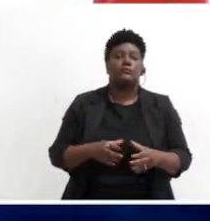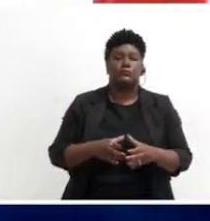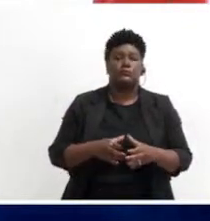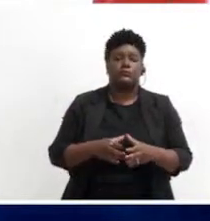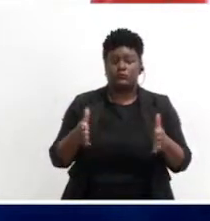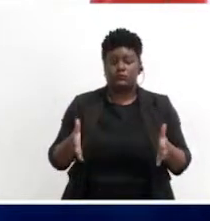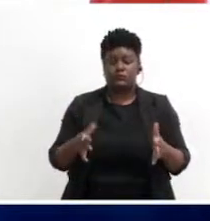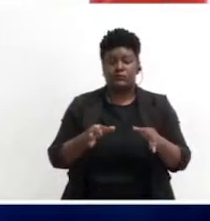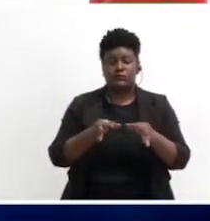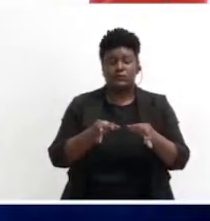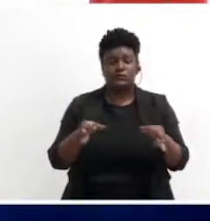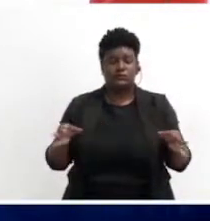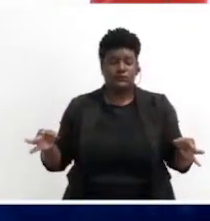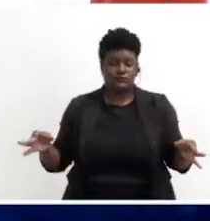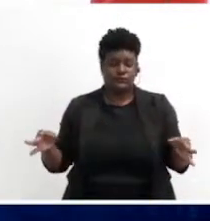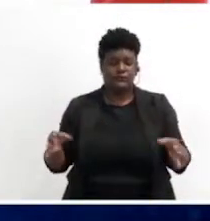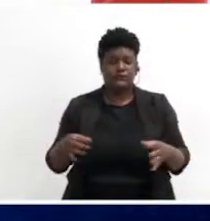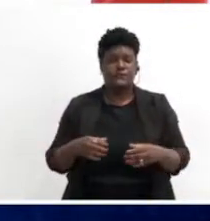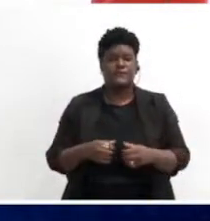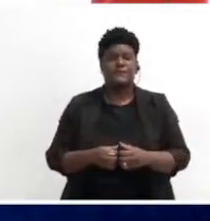density parts.